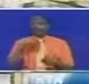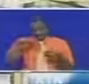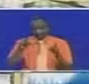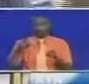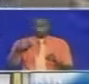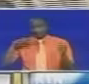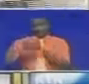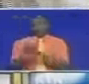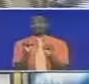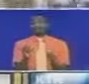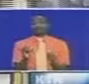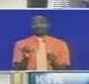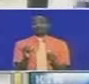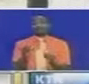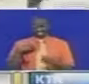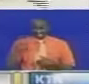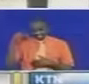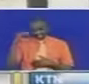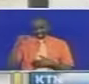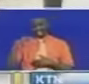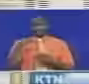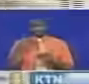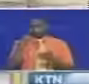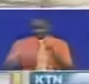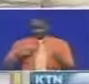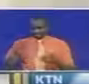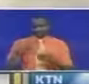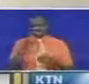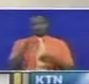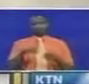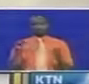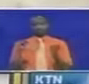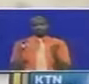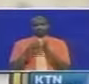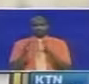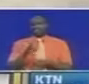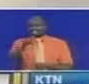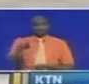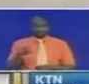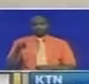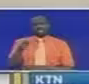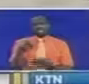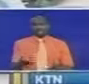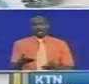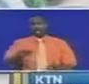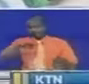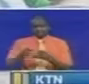agents in. Senior Navy officers were in no mood to haggle. They demanded for the keys, opened the